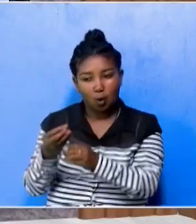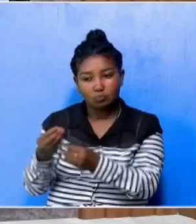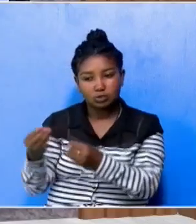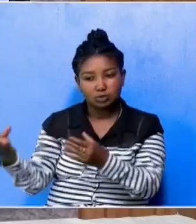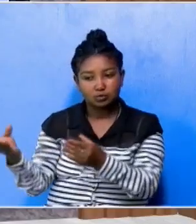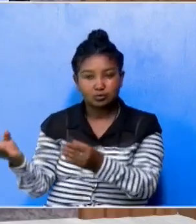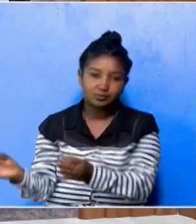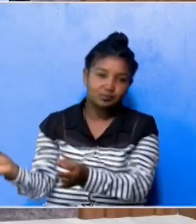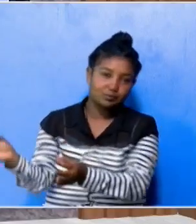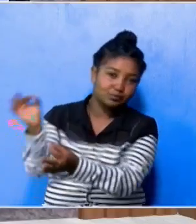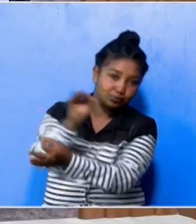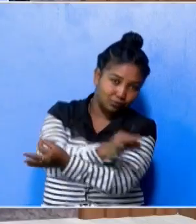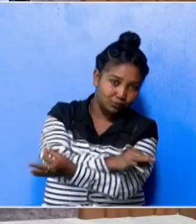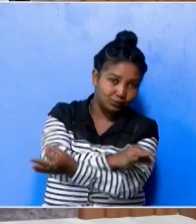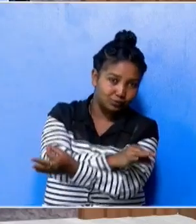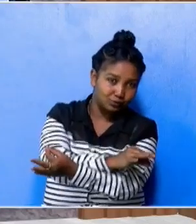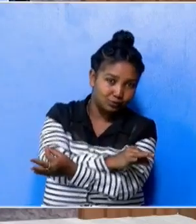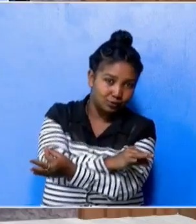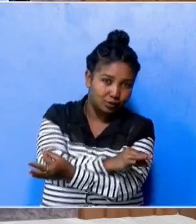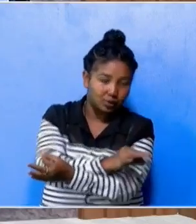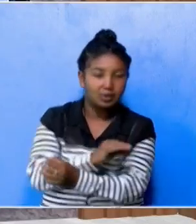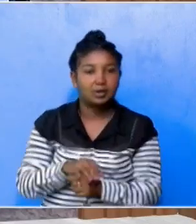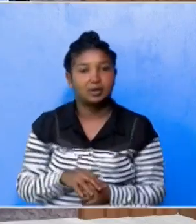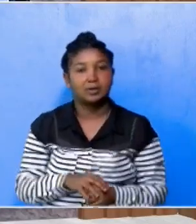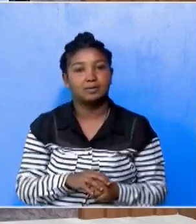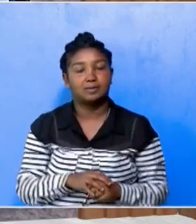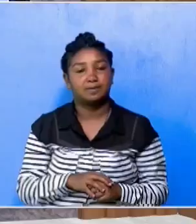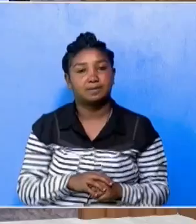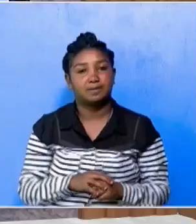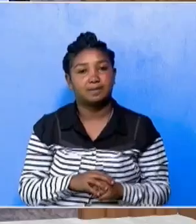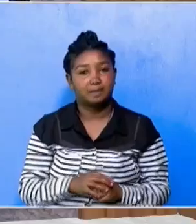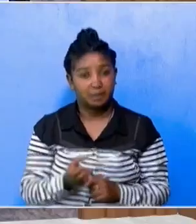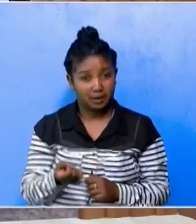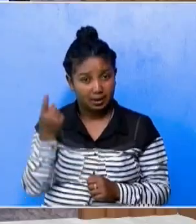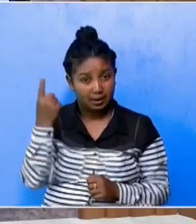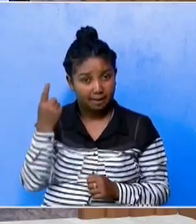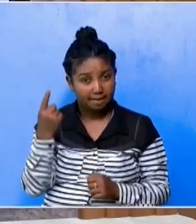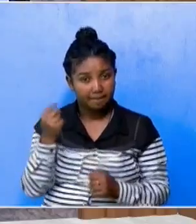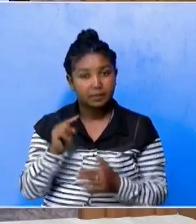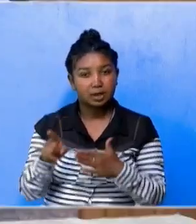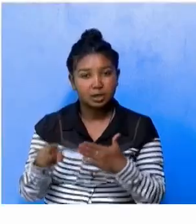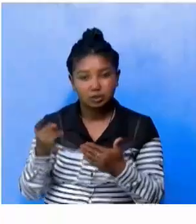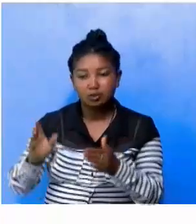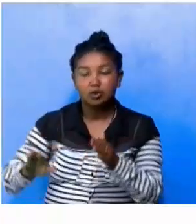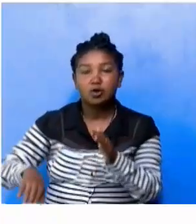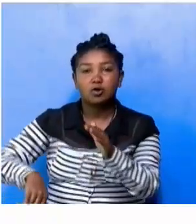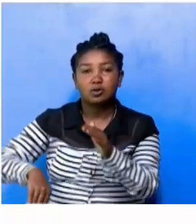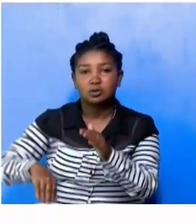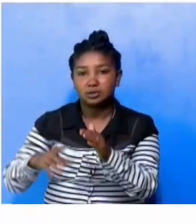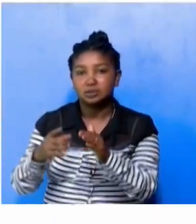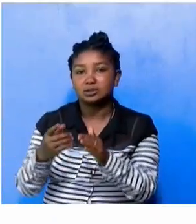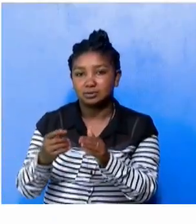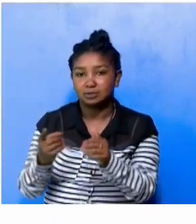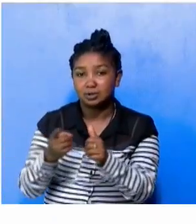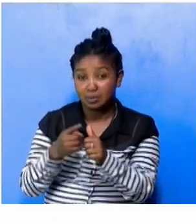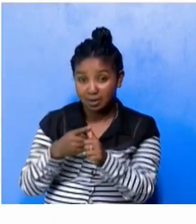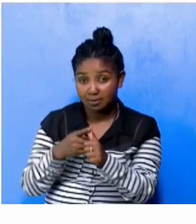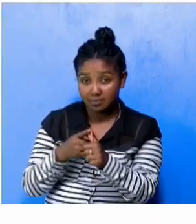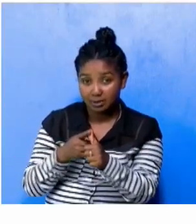action. So we have to pay attention to the receiver of the action. Okay? Football. So we have to start